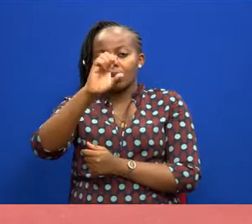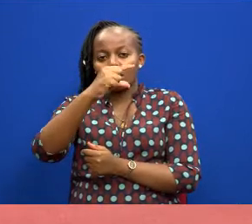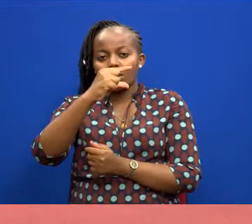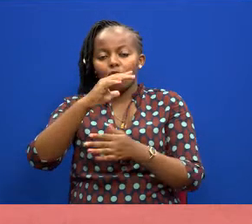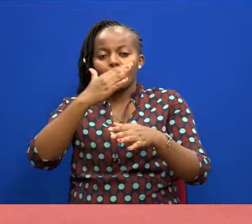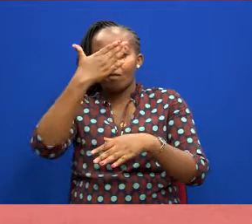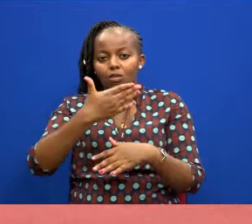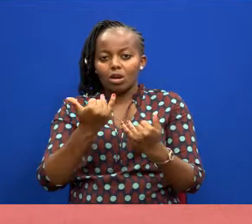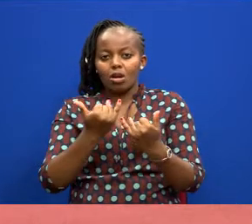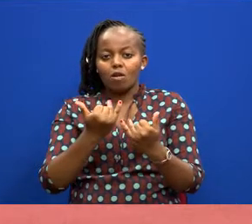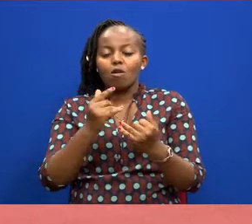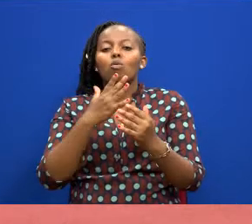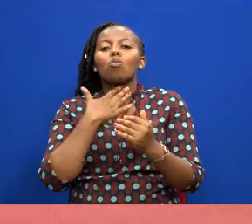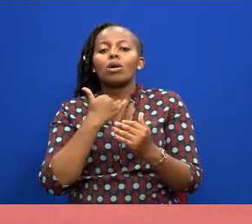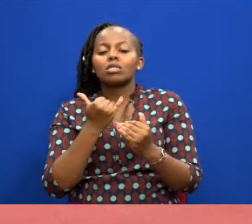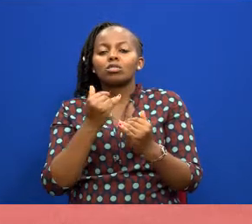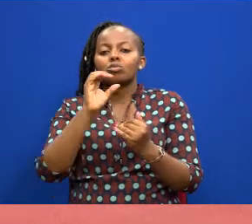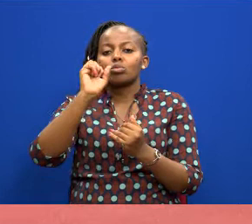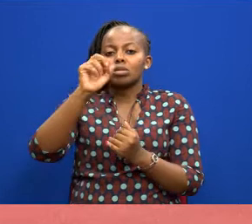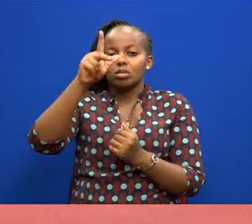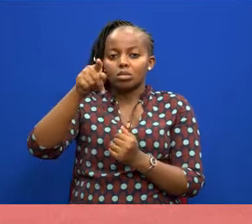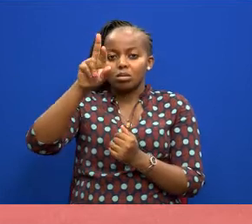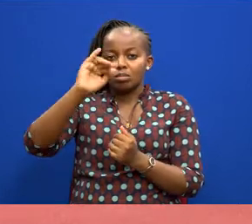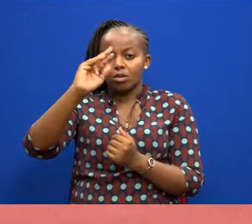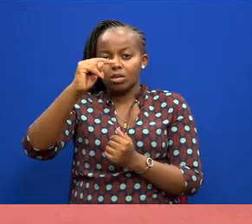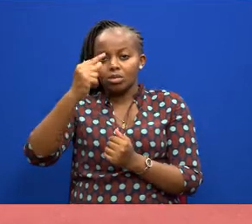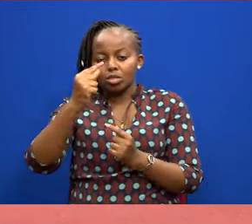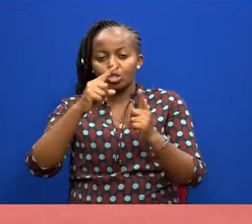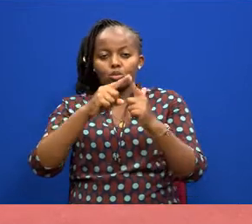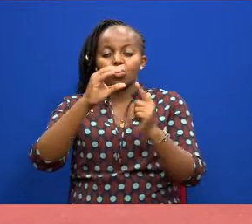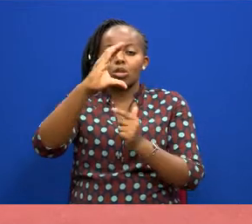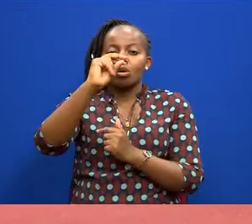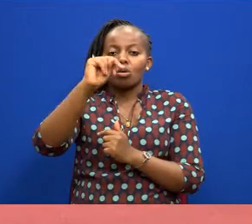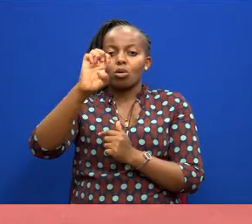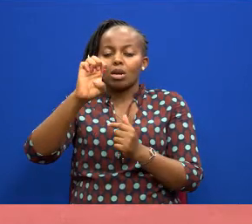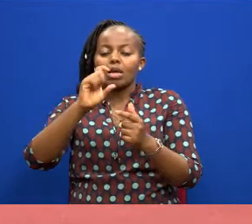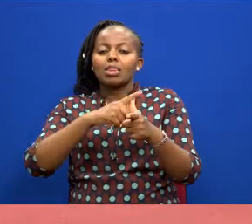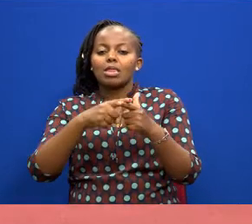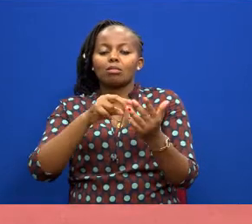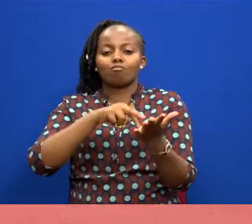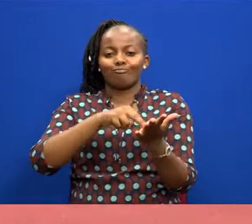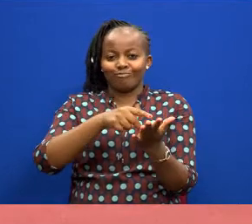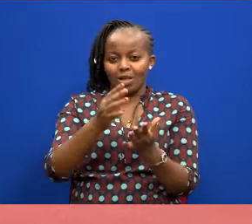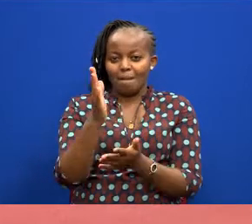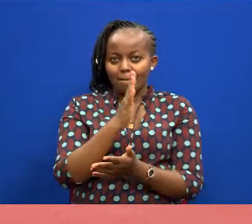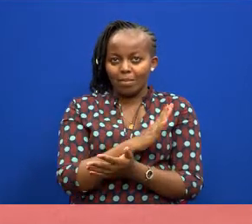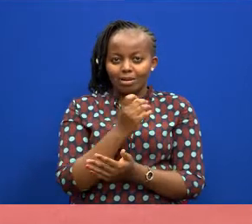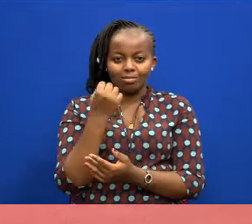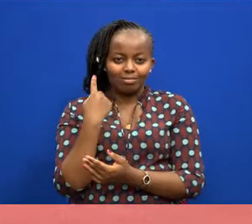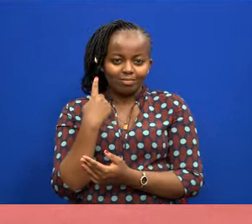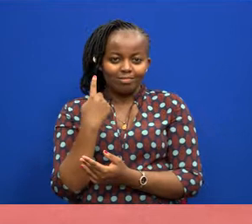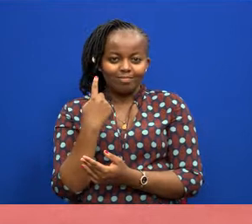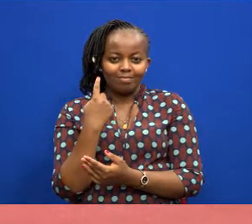going and walking back briskly. Sprint to the orange cone, walk back briskly.